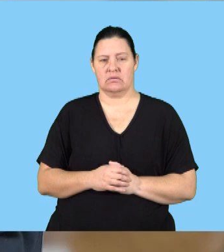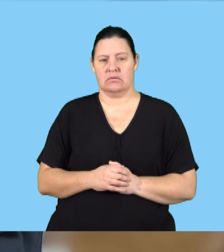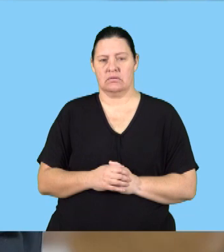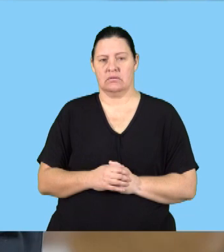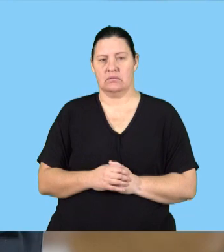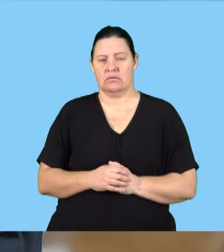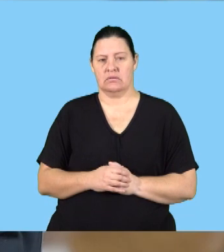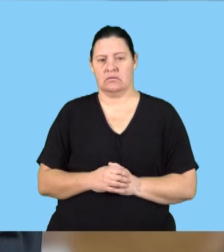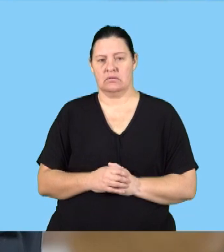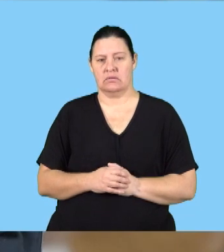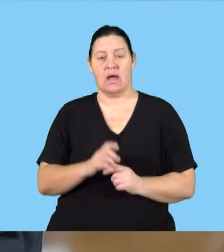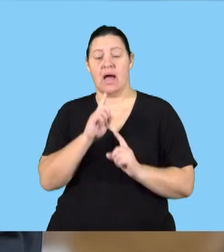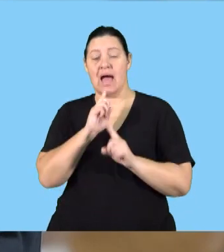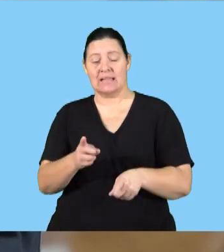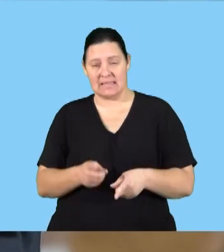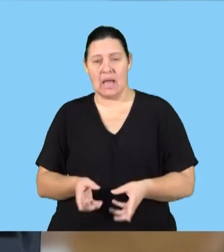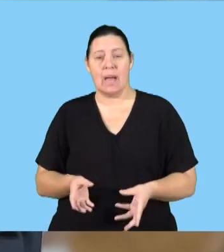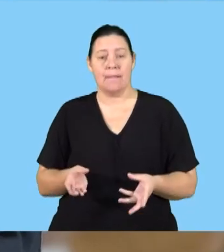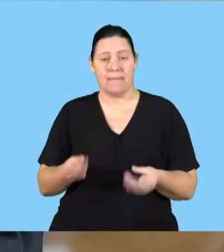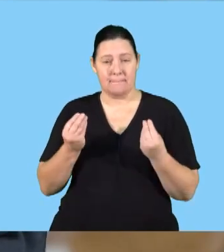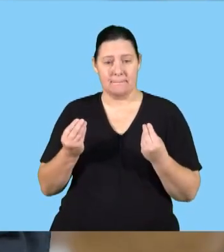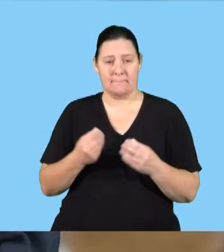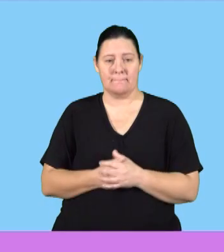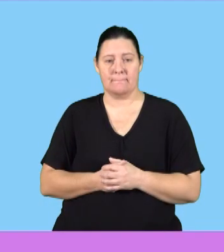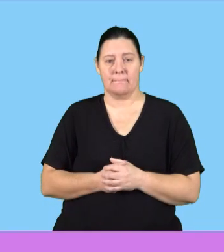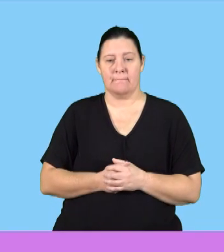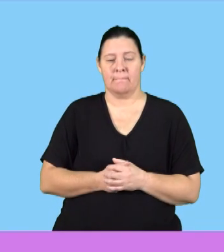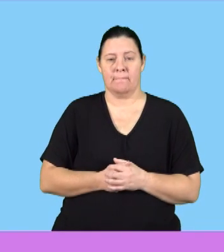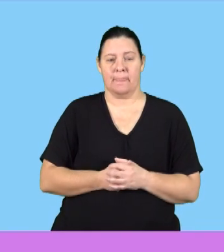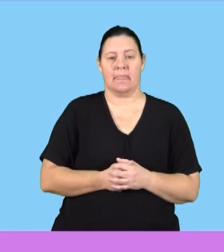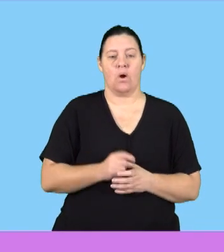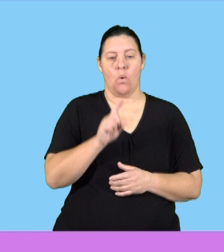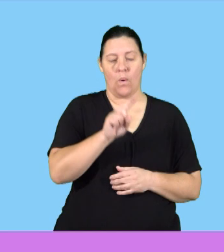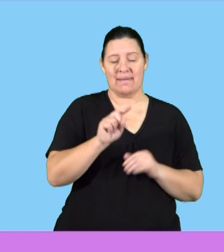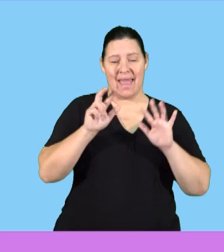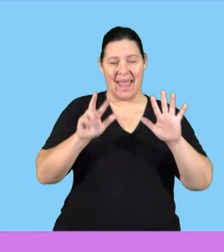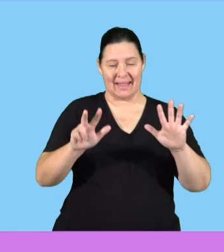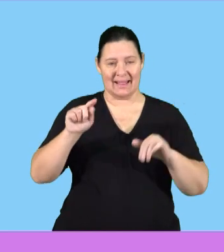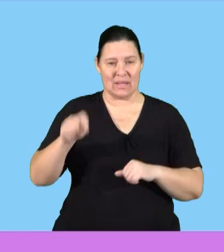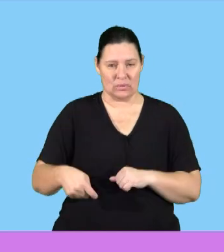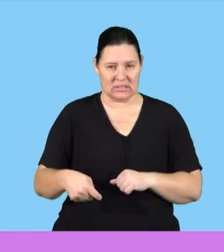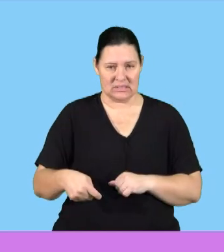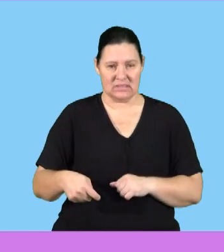13,000 rand. The answer I'm getting is